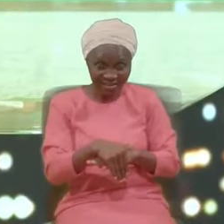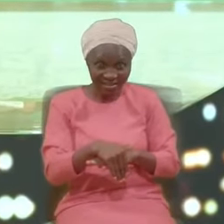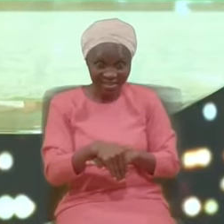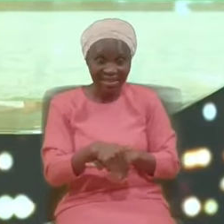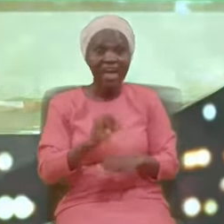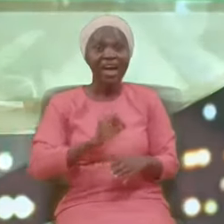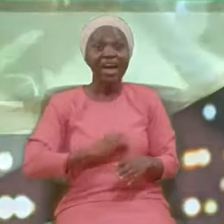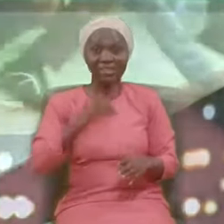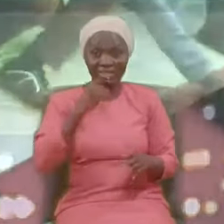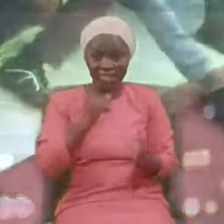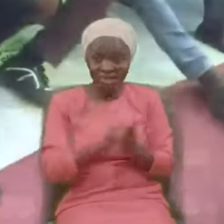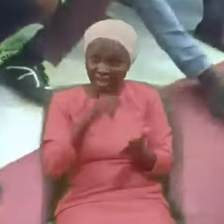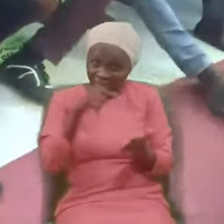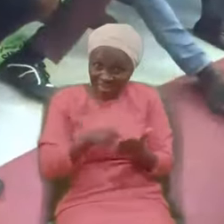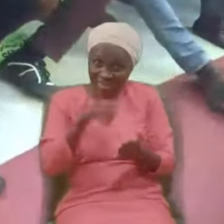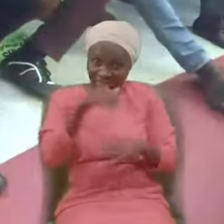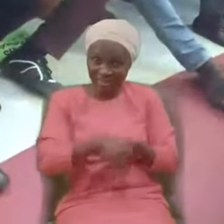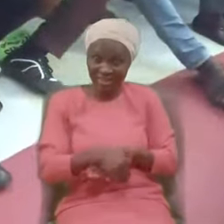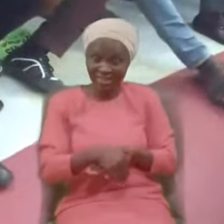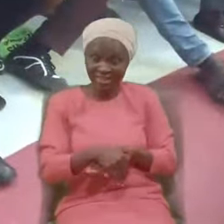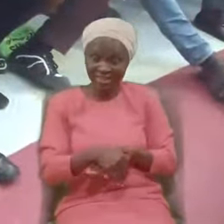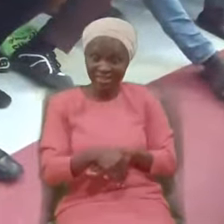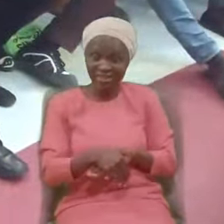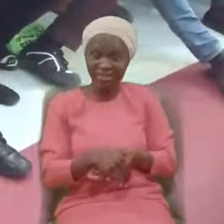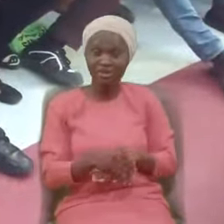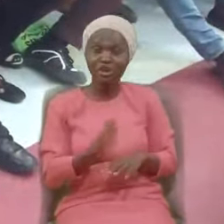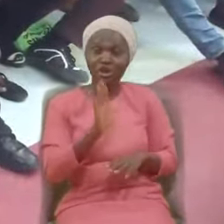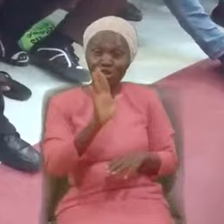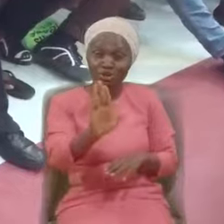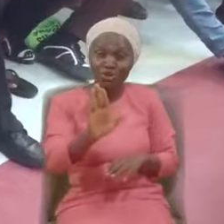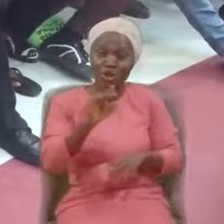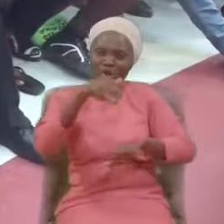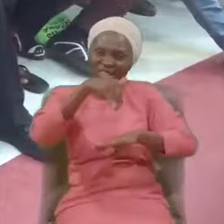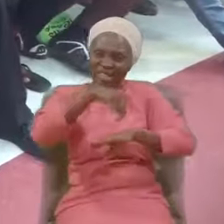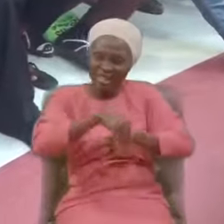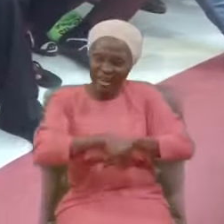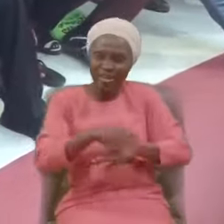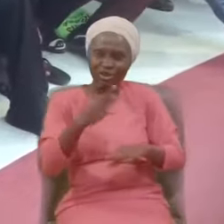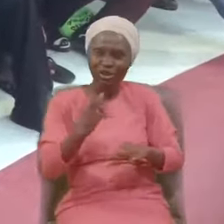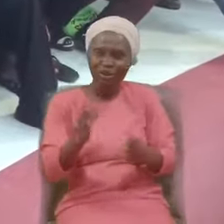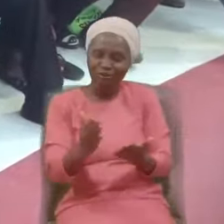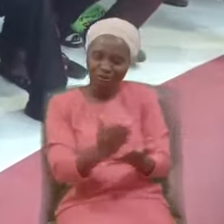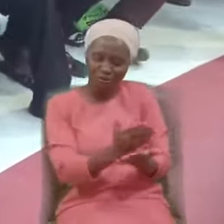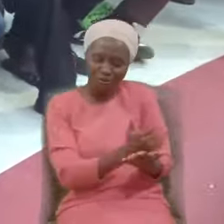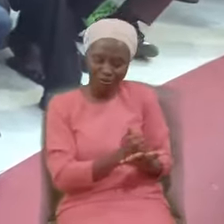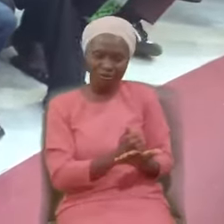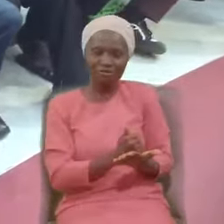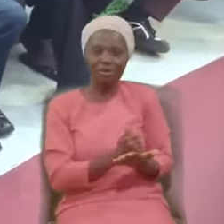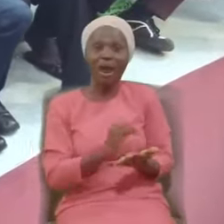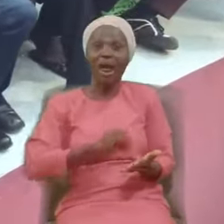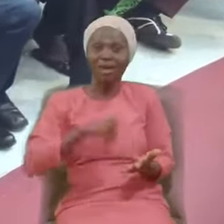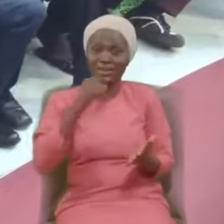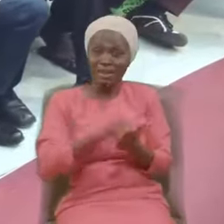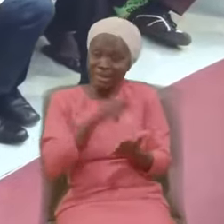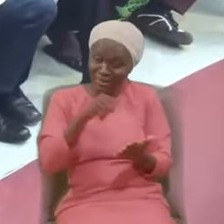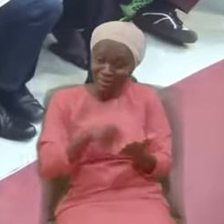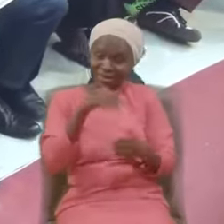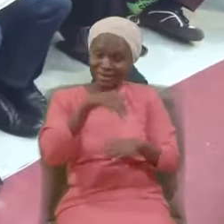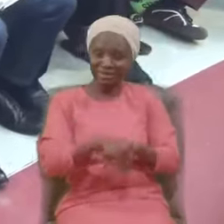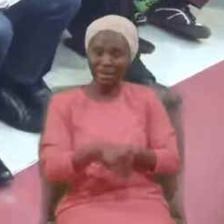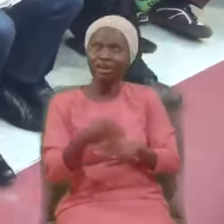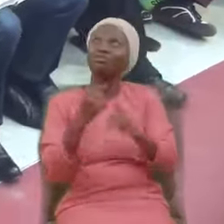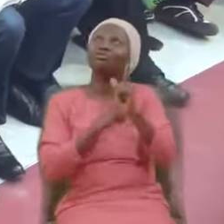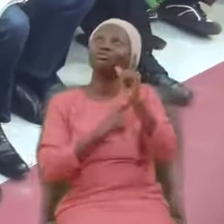Tonight. I said tonight. Your night of recovery, I said tonight. The Lord